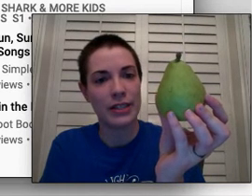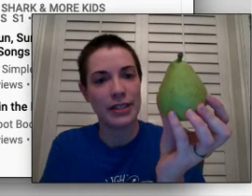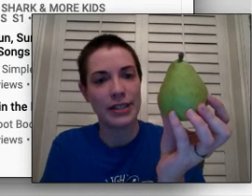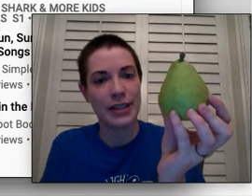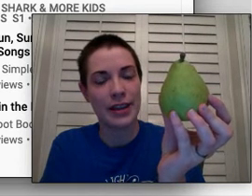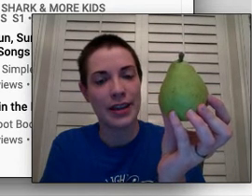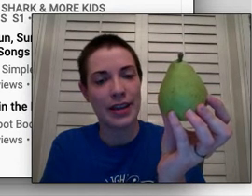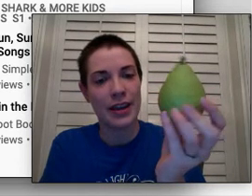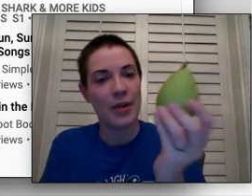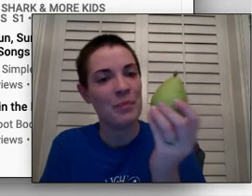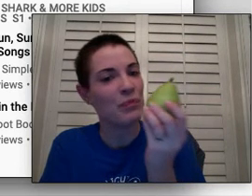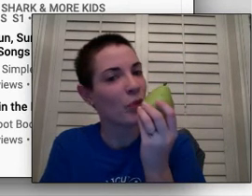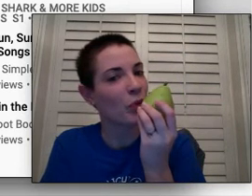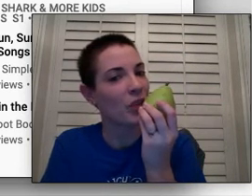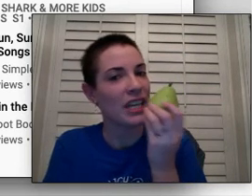pears.